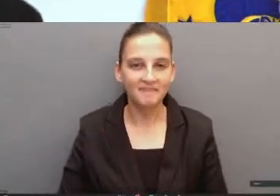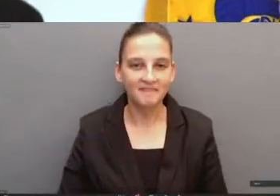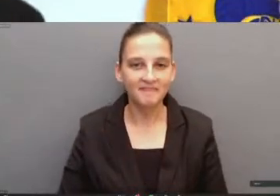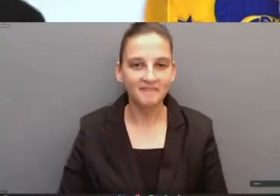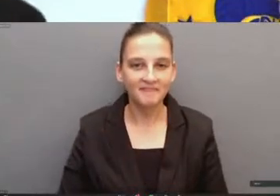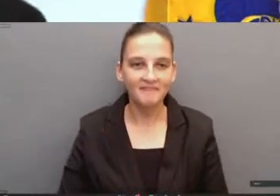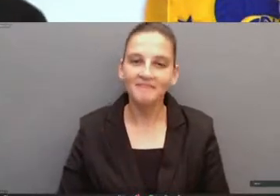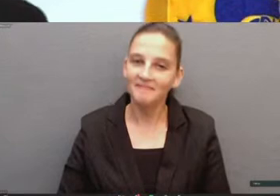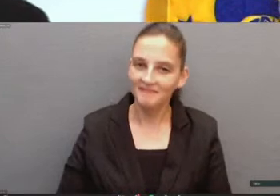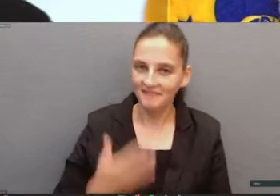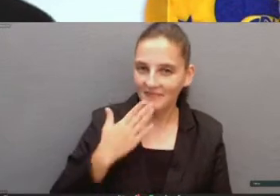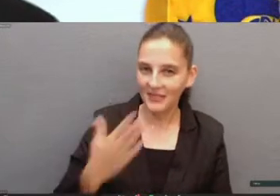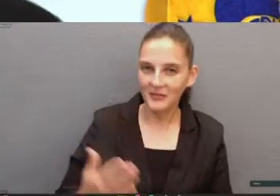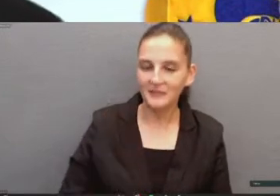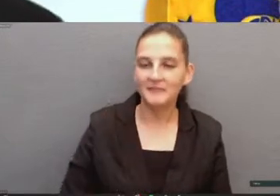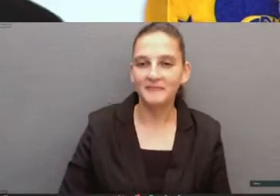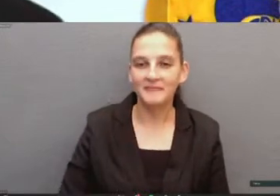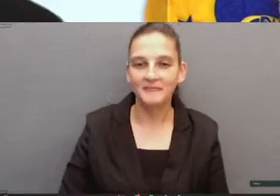Thank you.